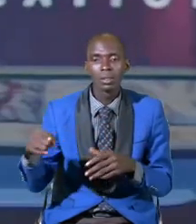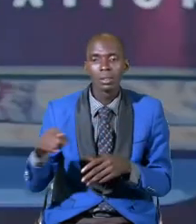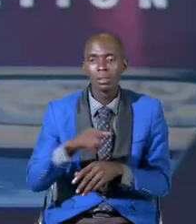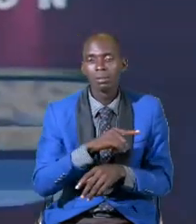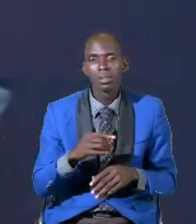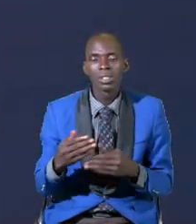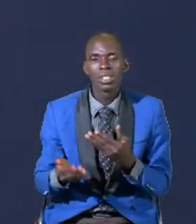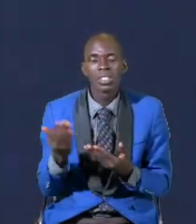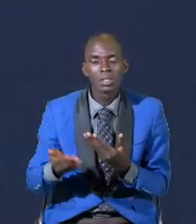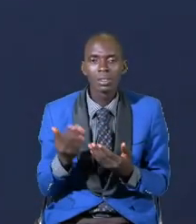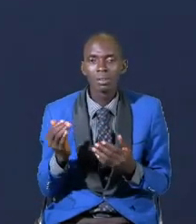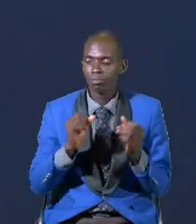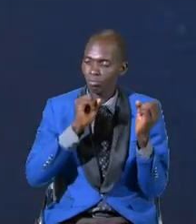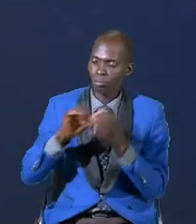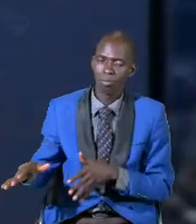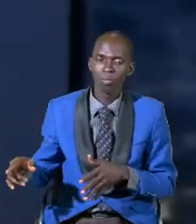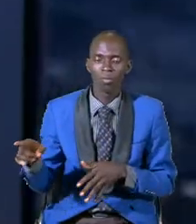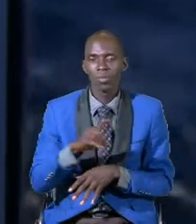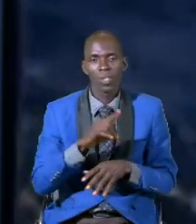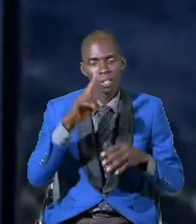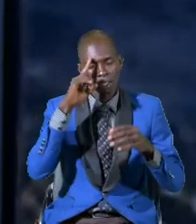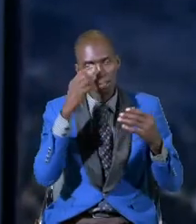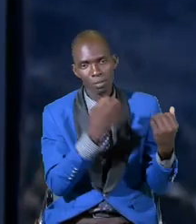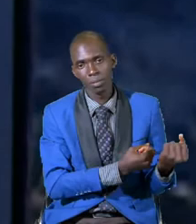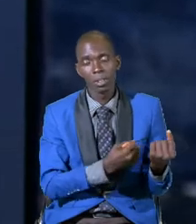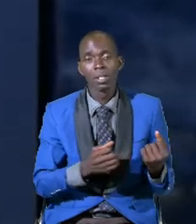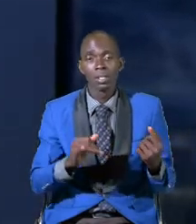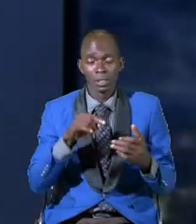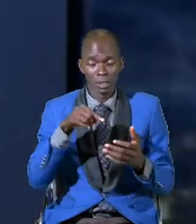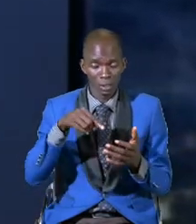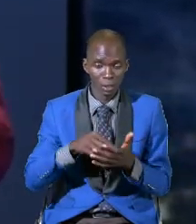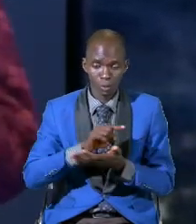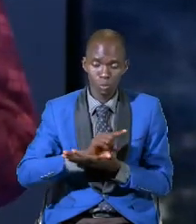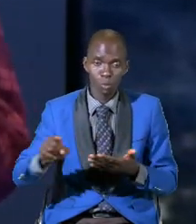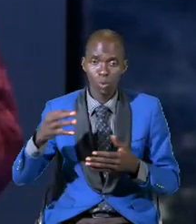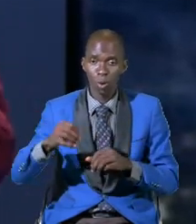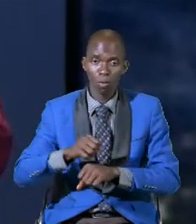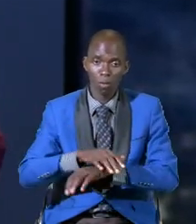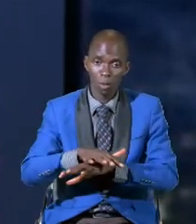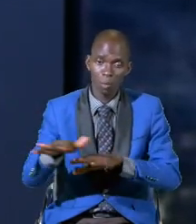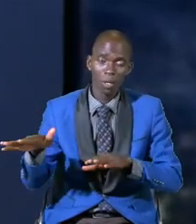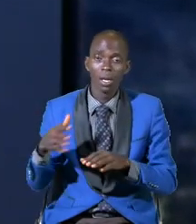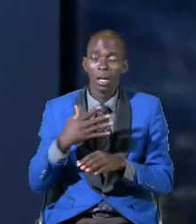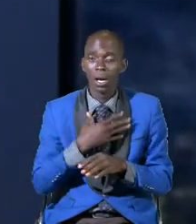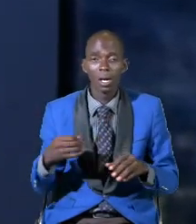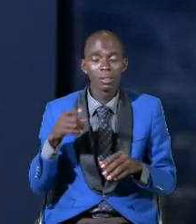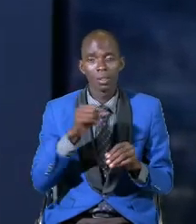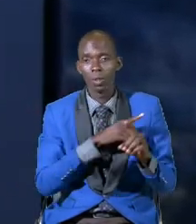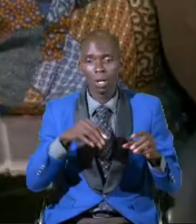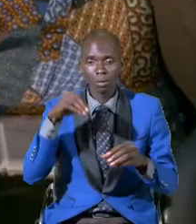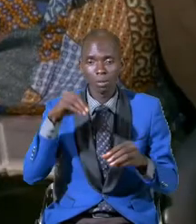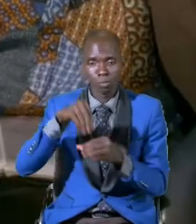impact, the Lord has planted conviction in your heart. And with courage, you'll pursue